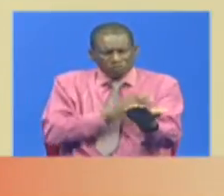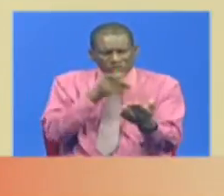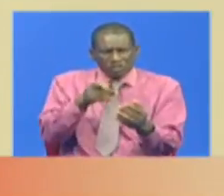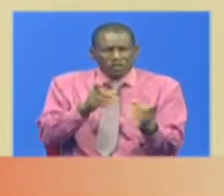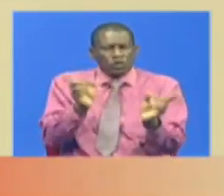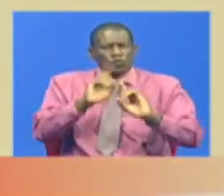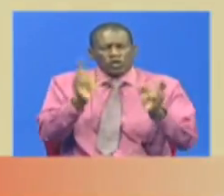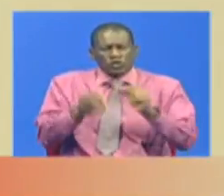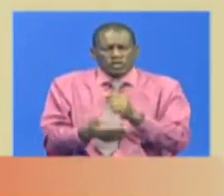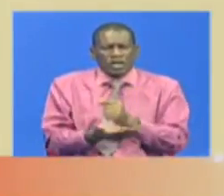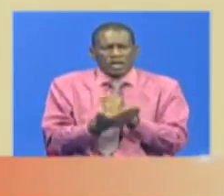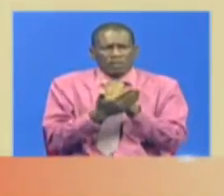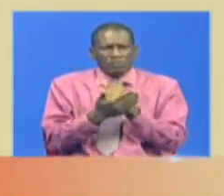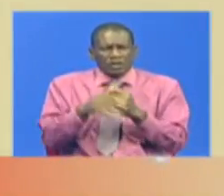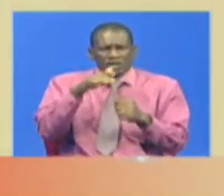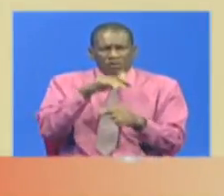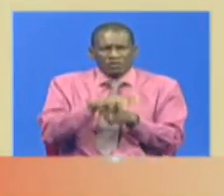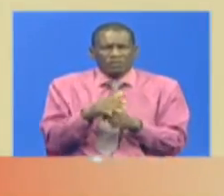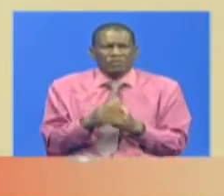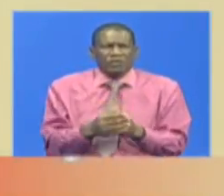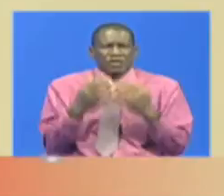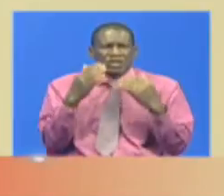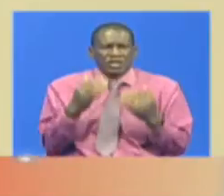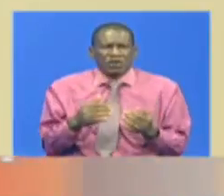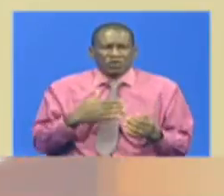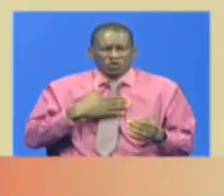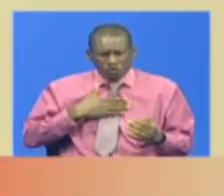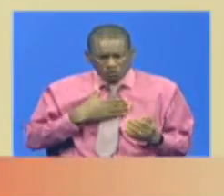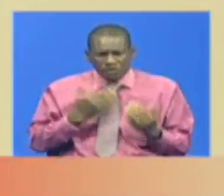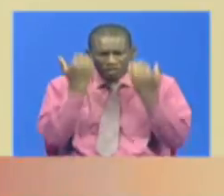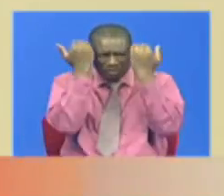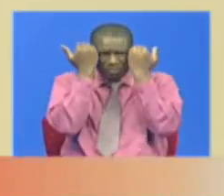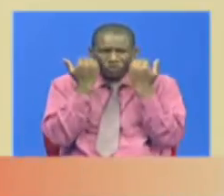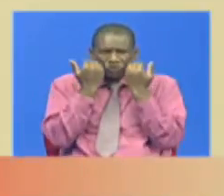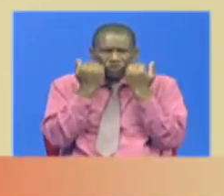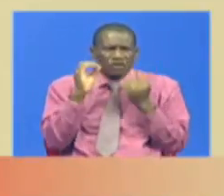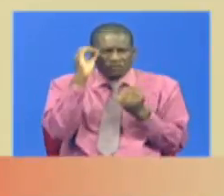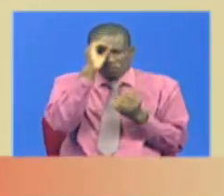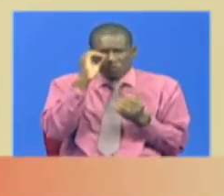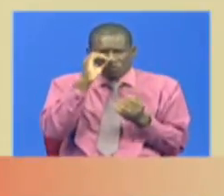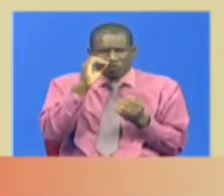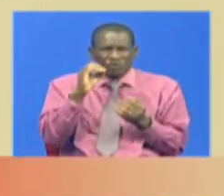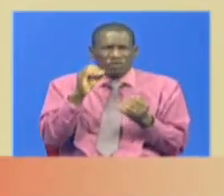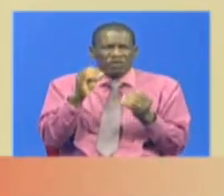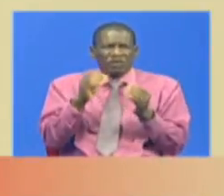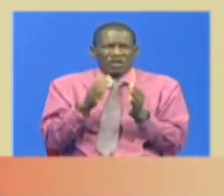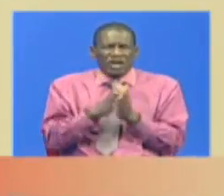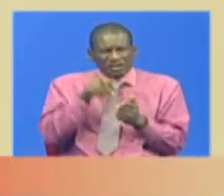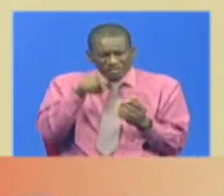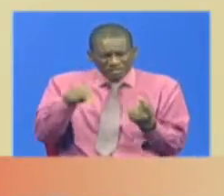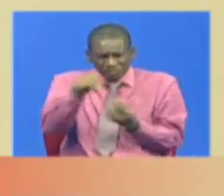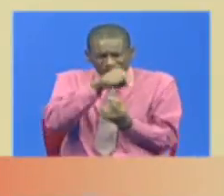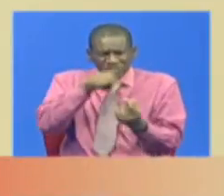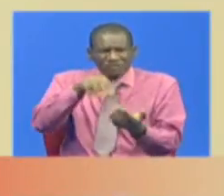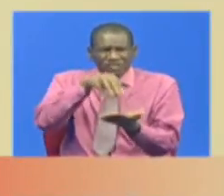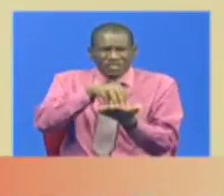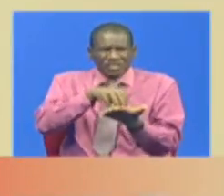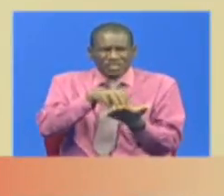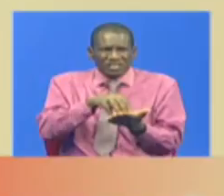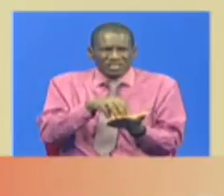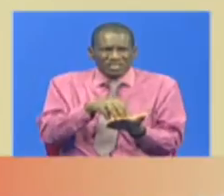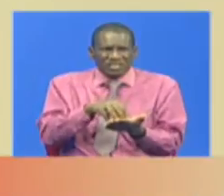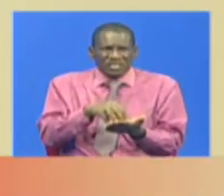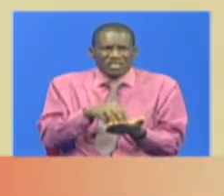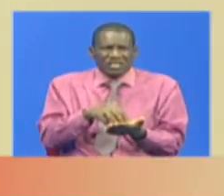them much. So the honorable court is of opinion, and that in this particular case, it does not